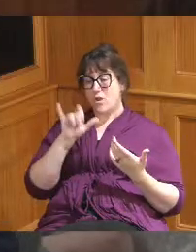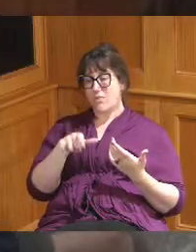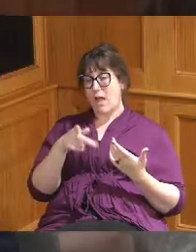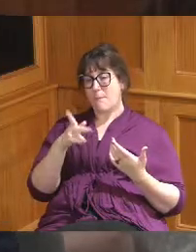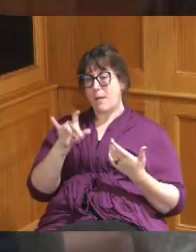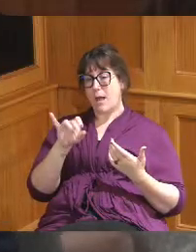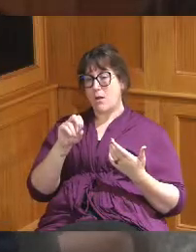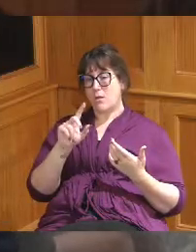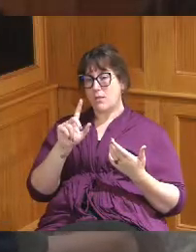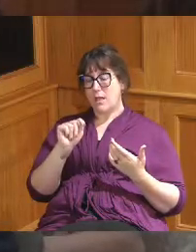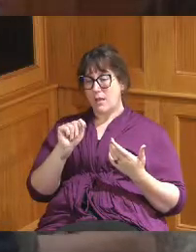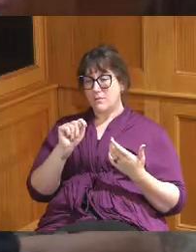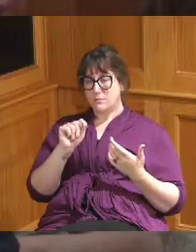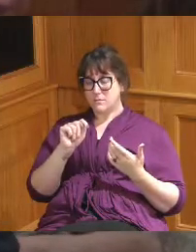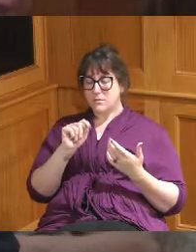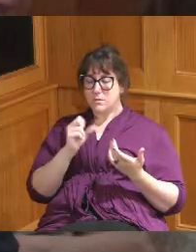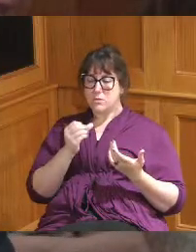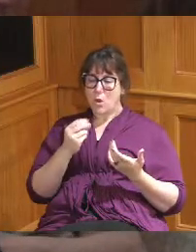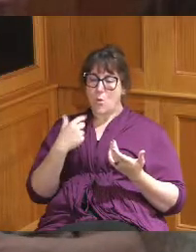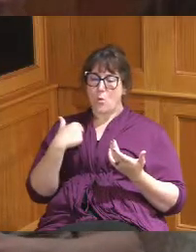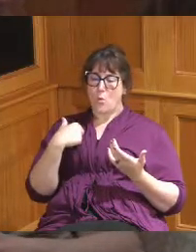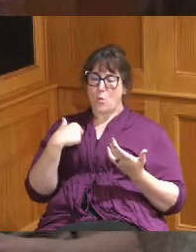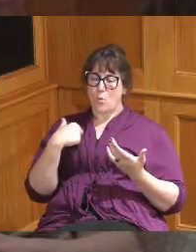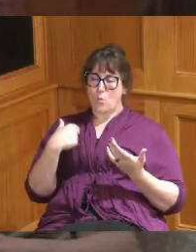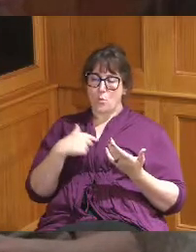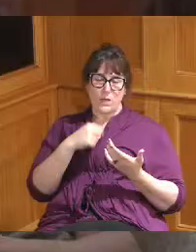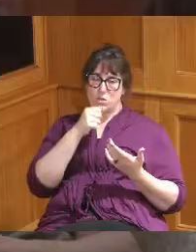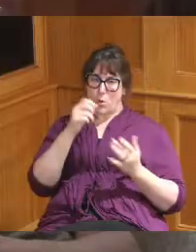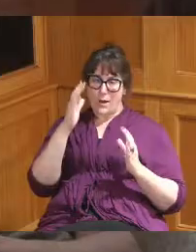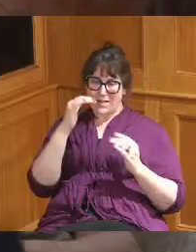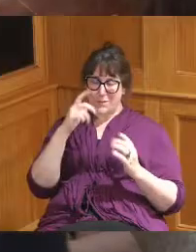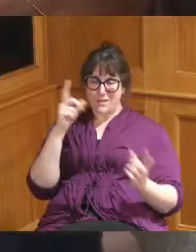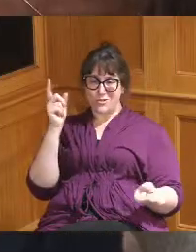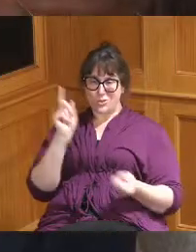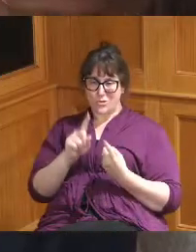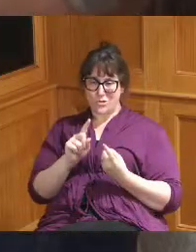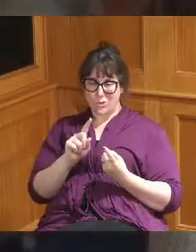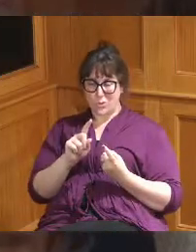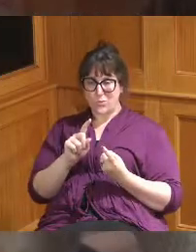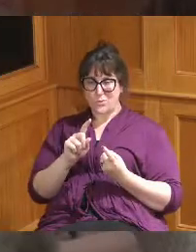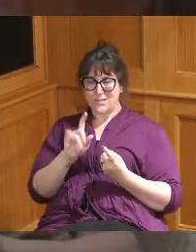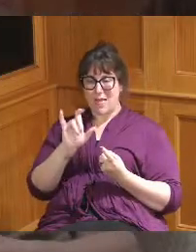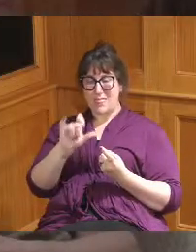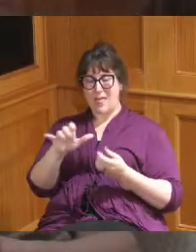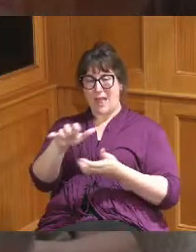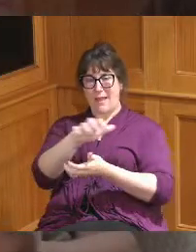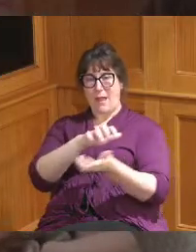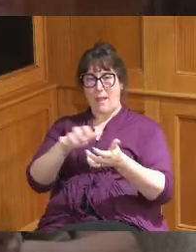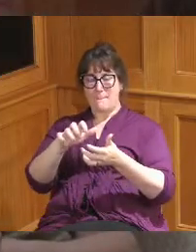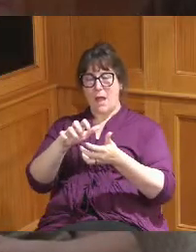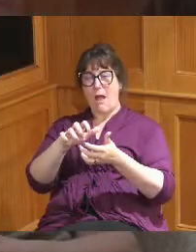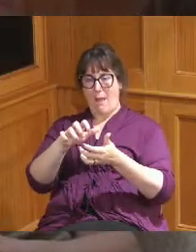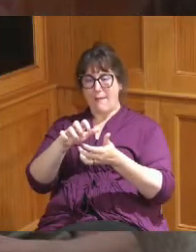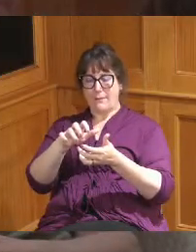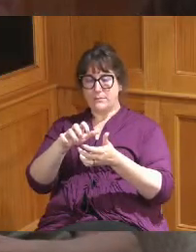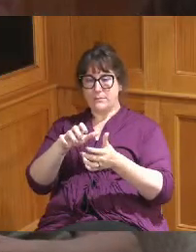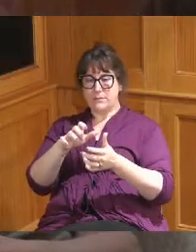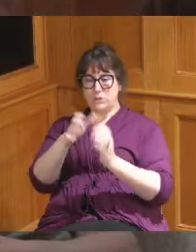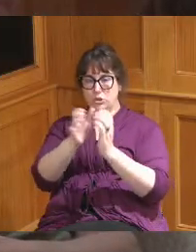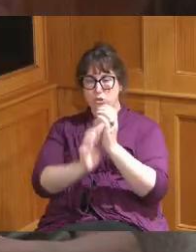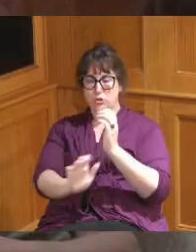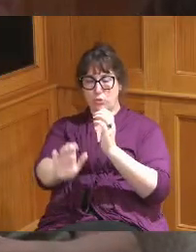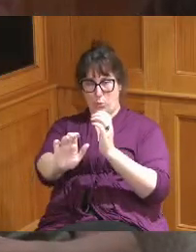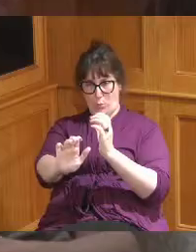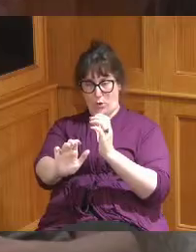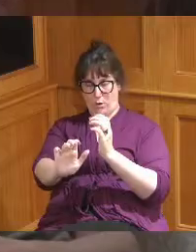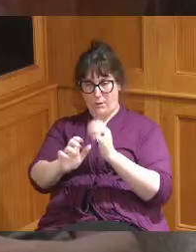we do not expect that to really reduce our our combined sewer overflows and our overall needs to increase capacity of the